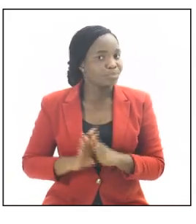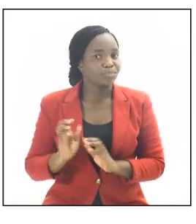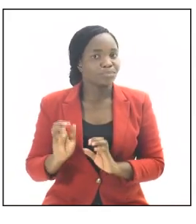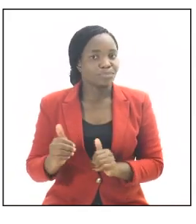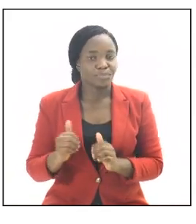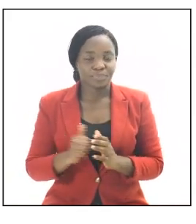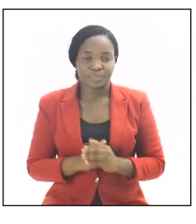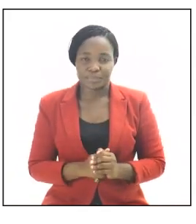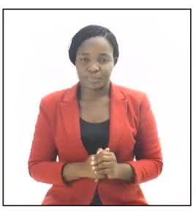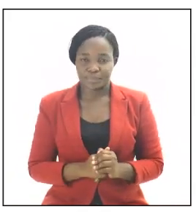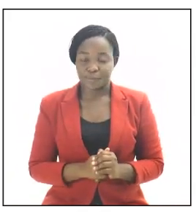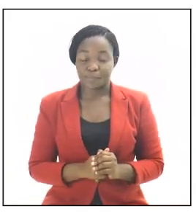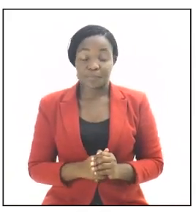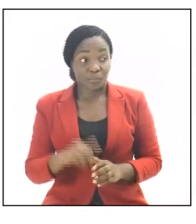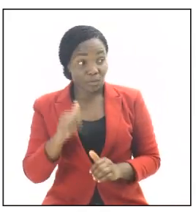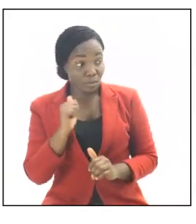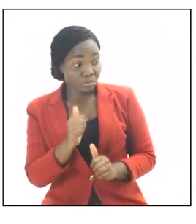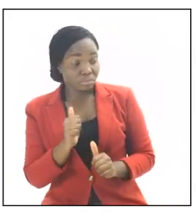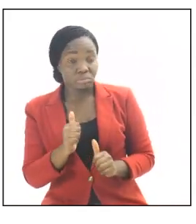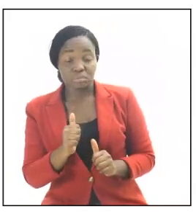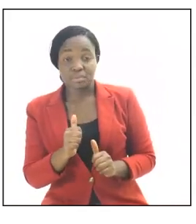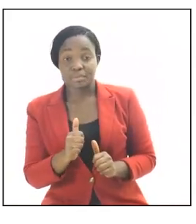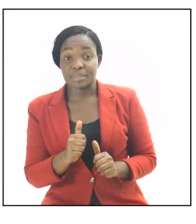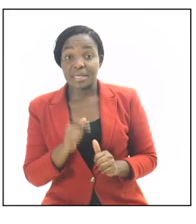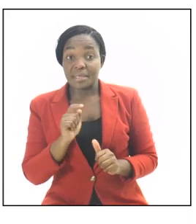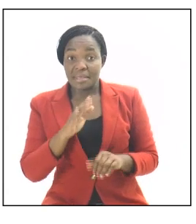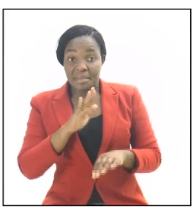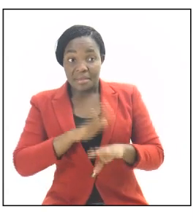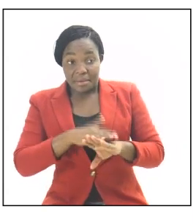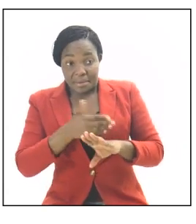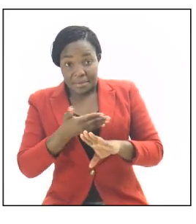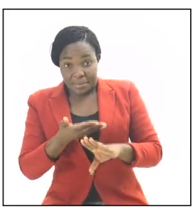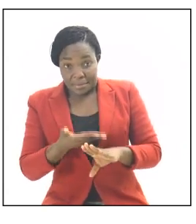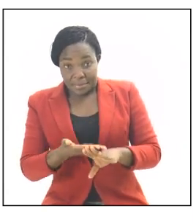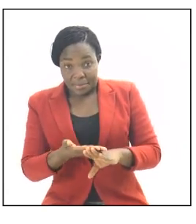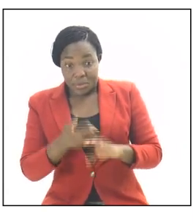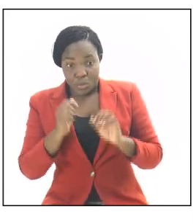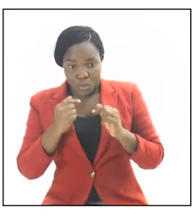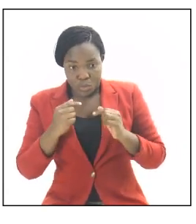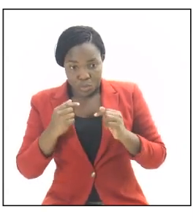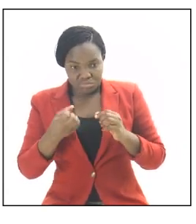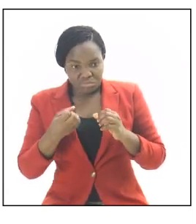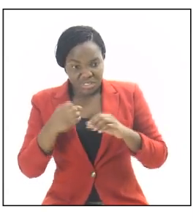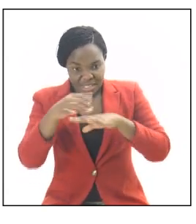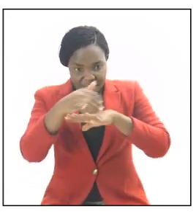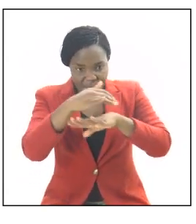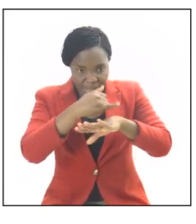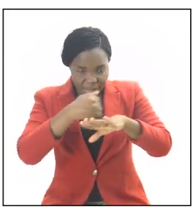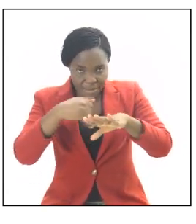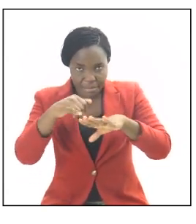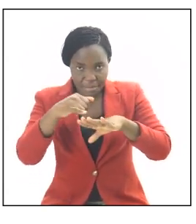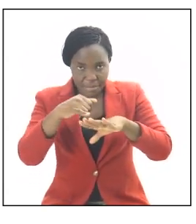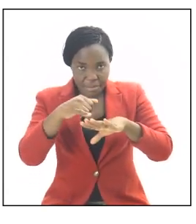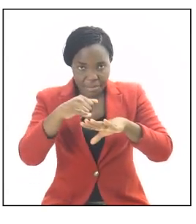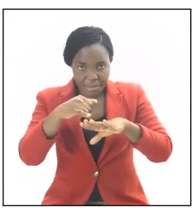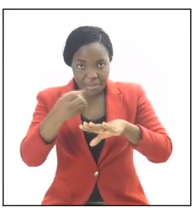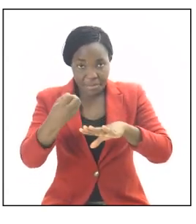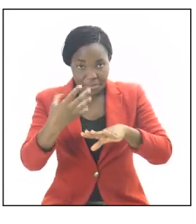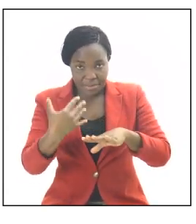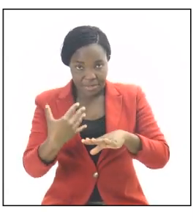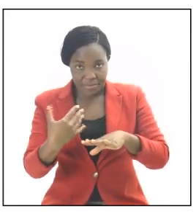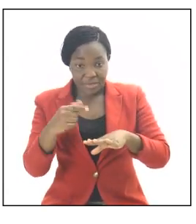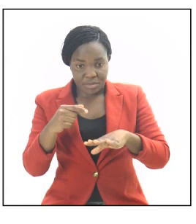So easy when you know the formula to use. There's just one more, Sally, hey? Yes. We have to be able to find